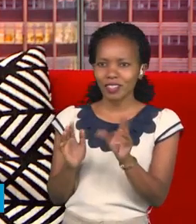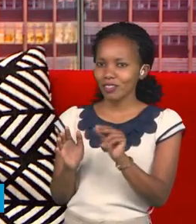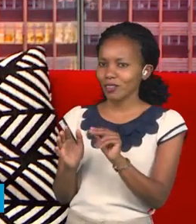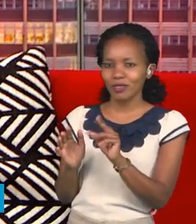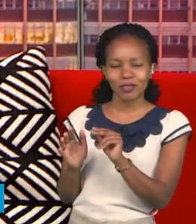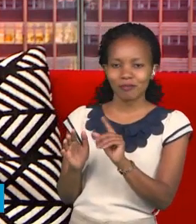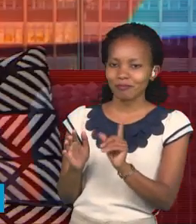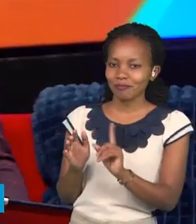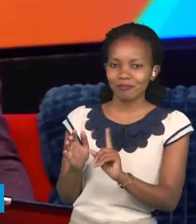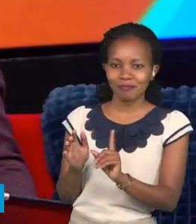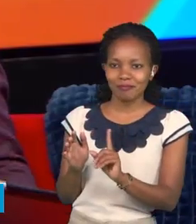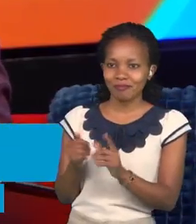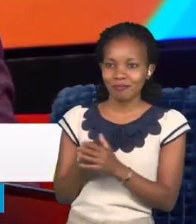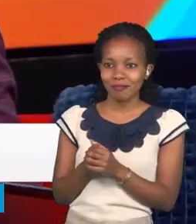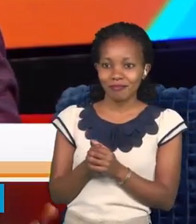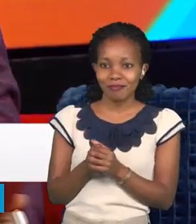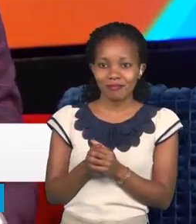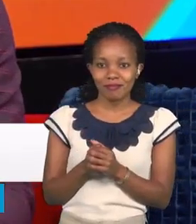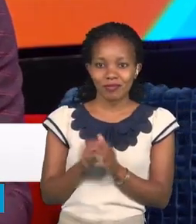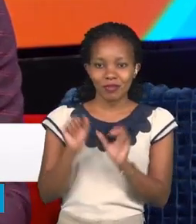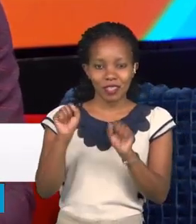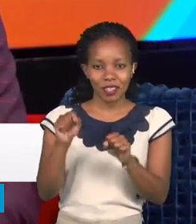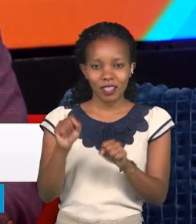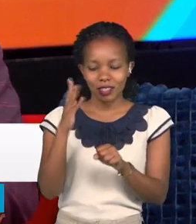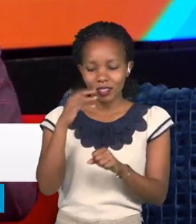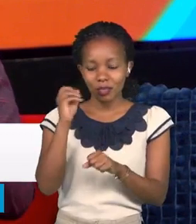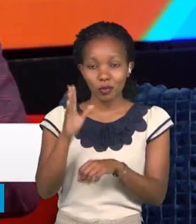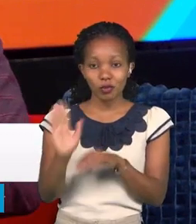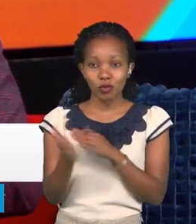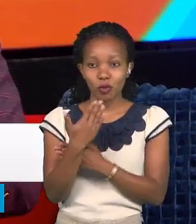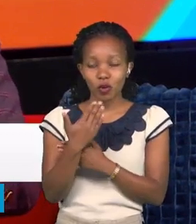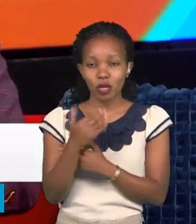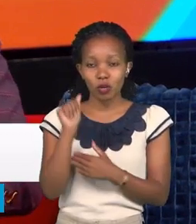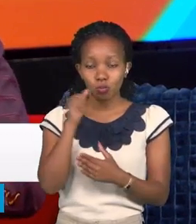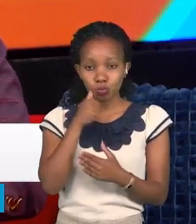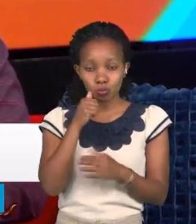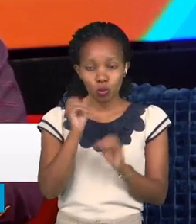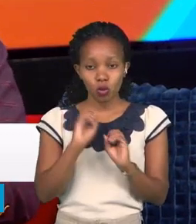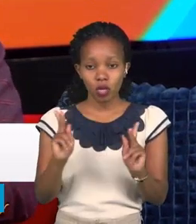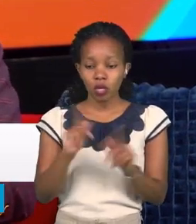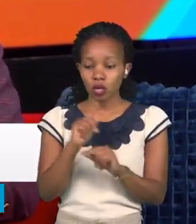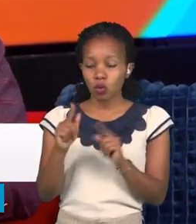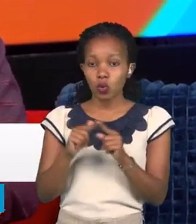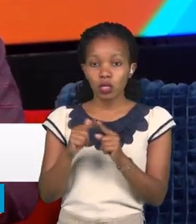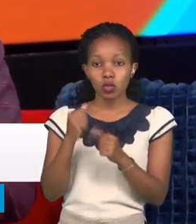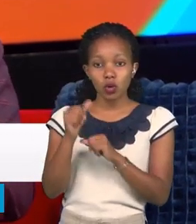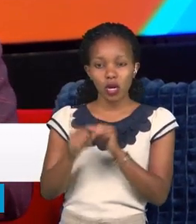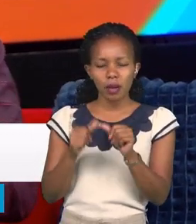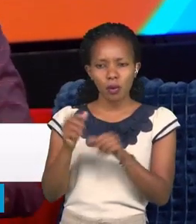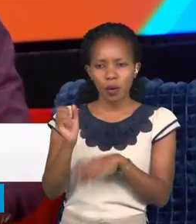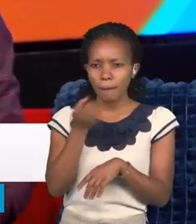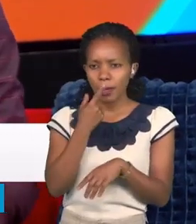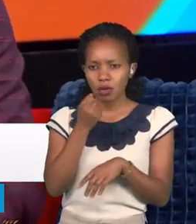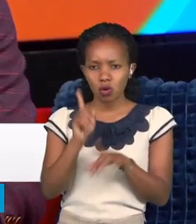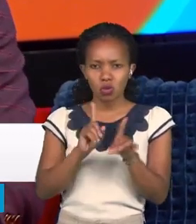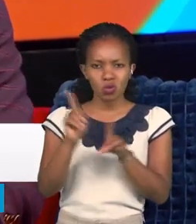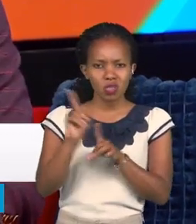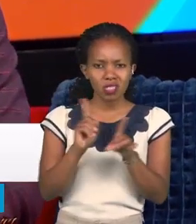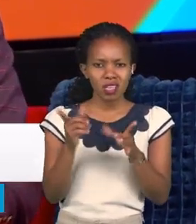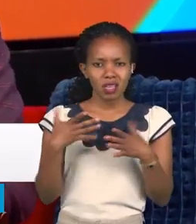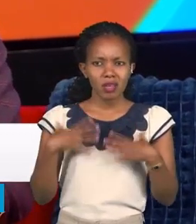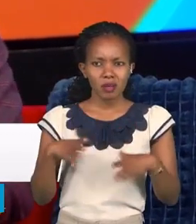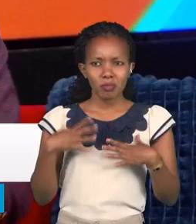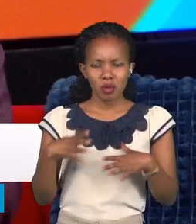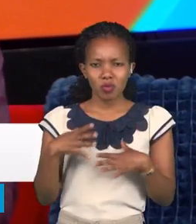have. You used to? It's been a wonderful morning. Okay, wow, yeah. Nice. Now, when you talk about medical tourism, not so many people are actually